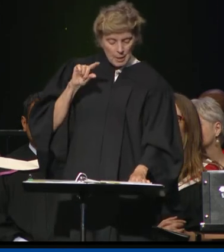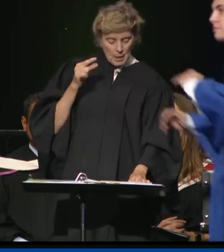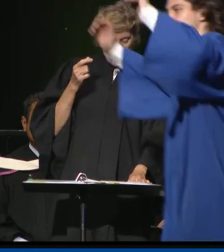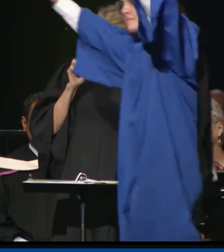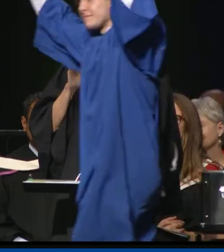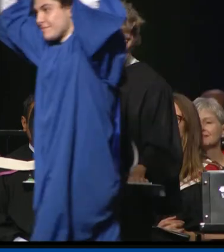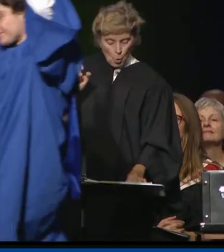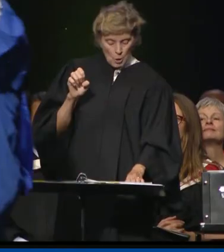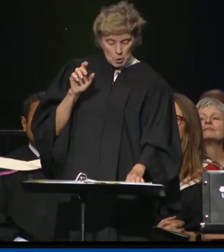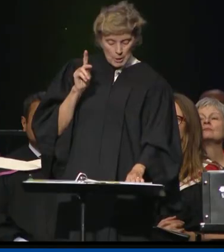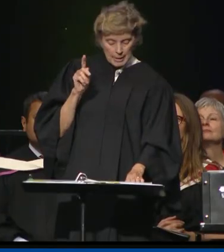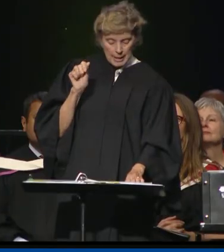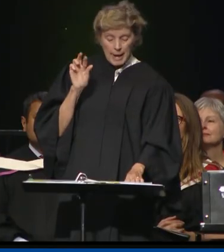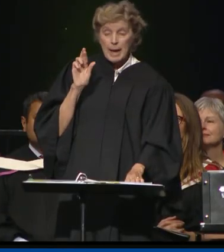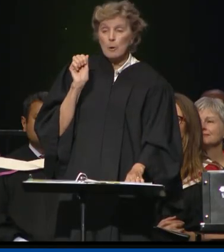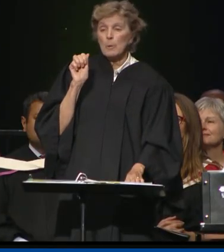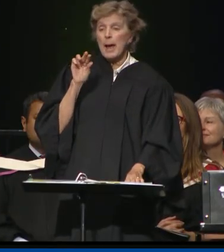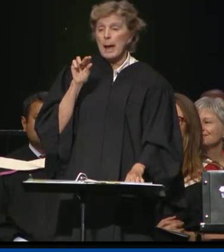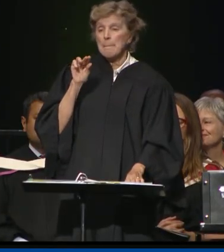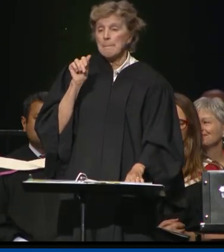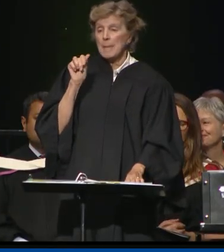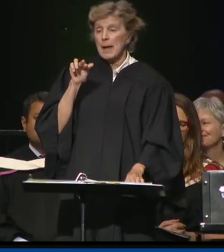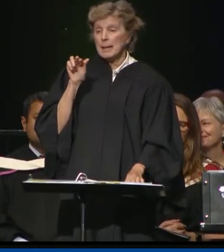George Karamanakos.